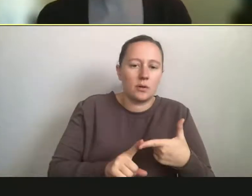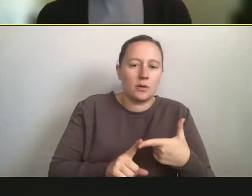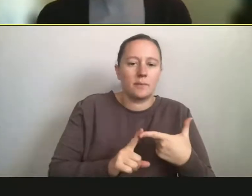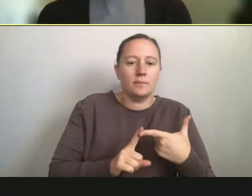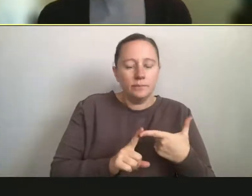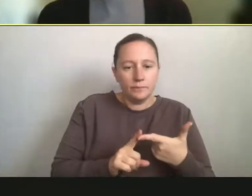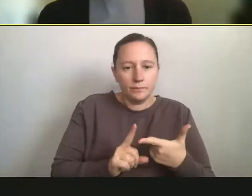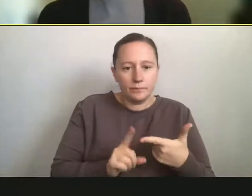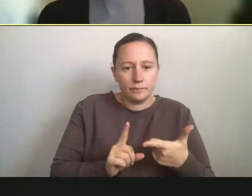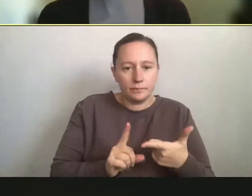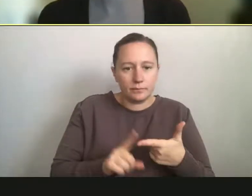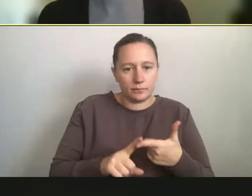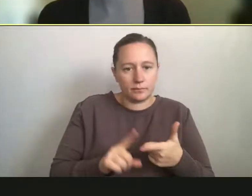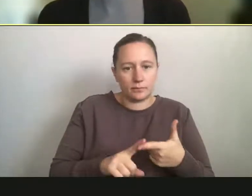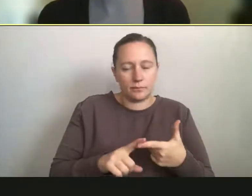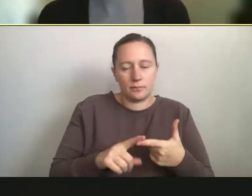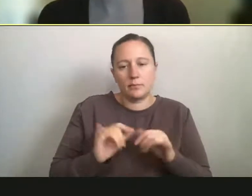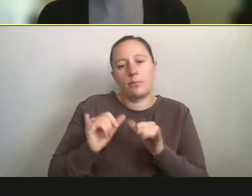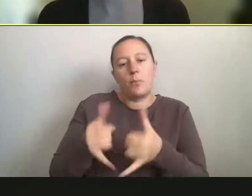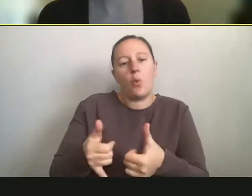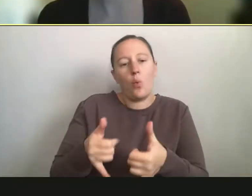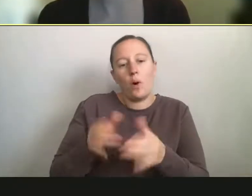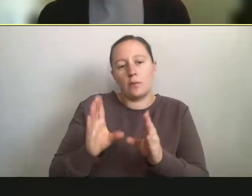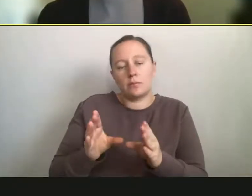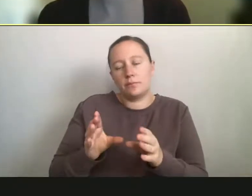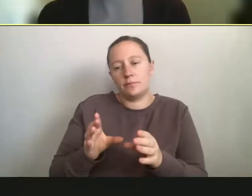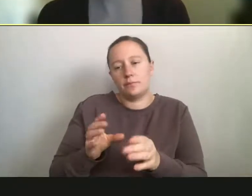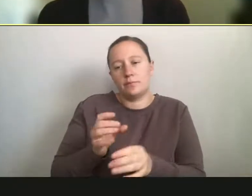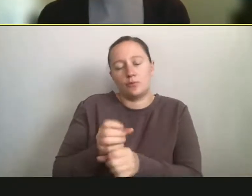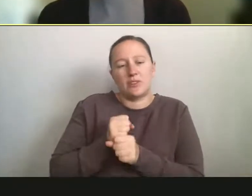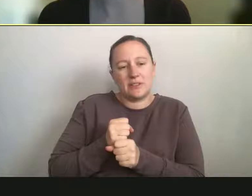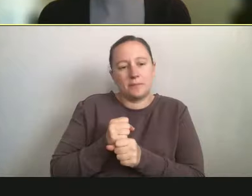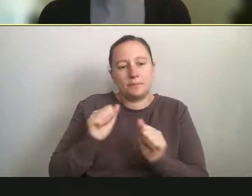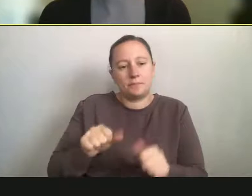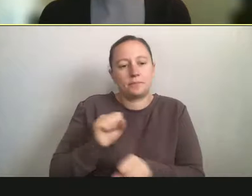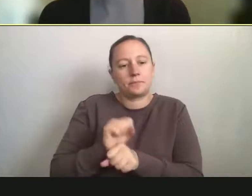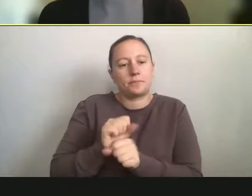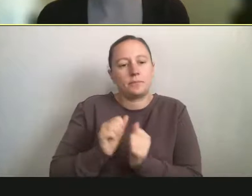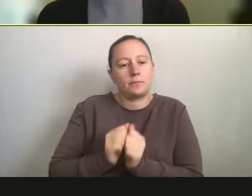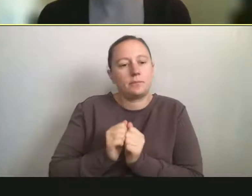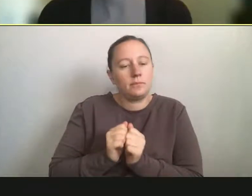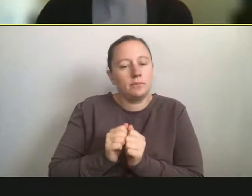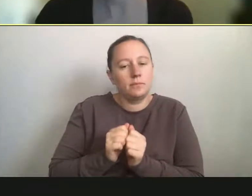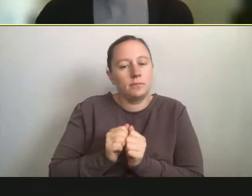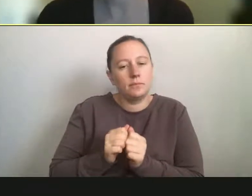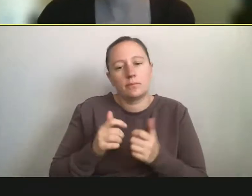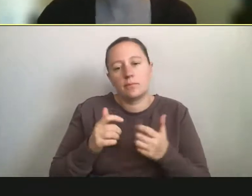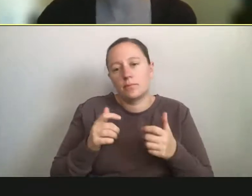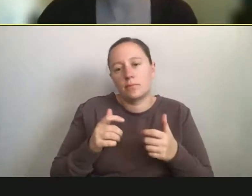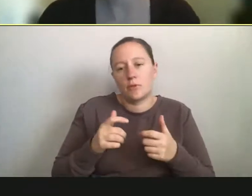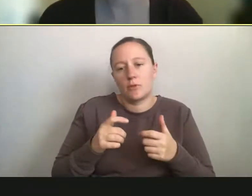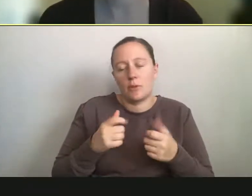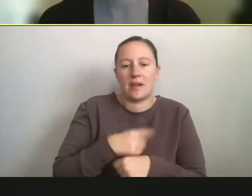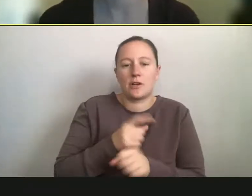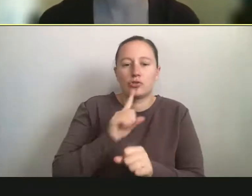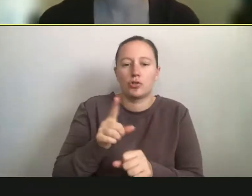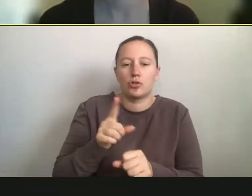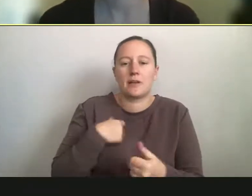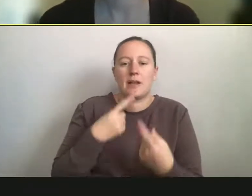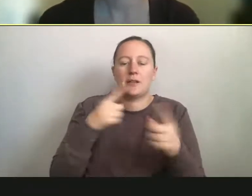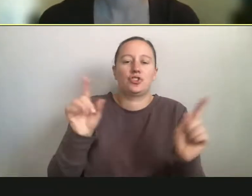the awardee can work together to make sure that nothing's getting in the way of helping them achieve that. Taunton, anything to add on